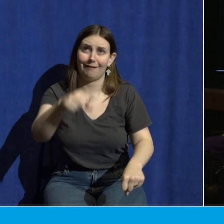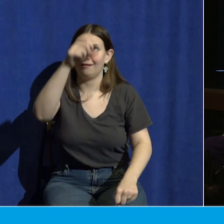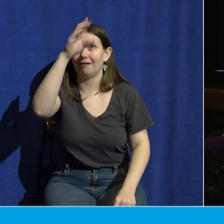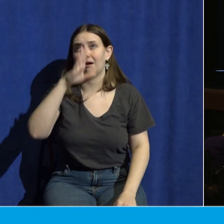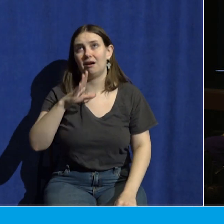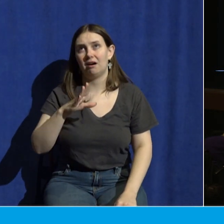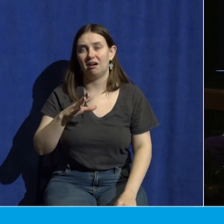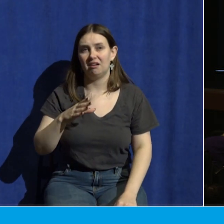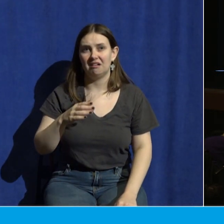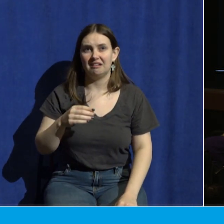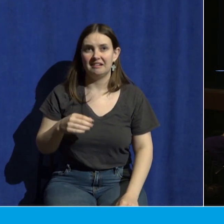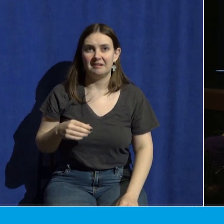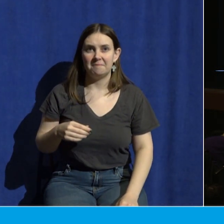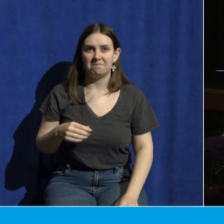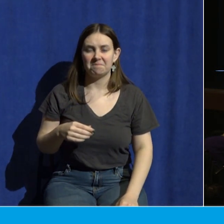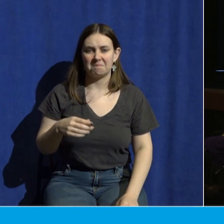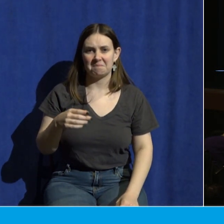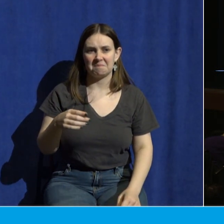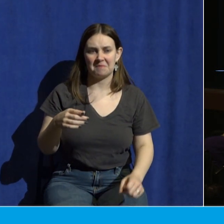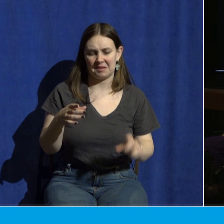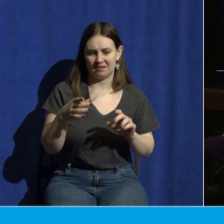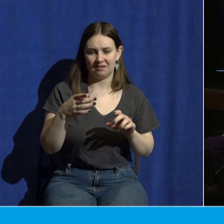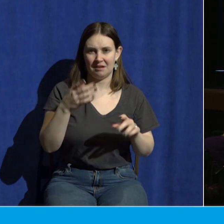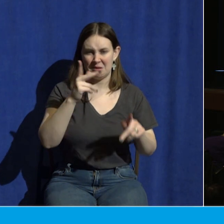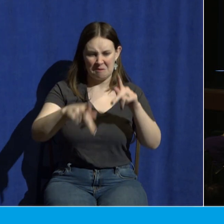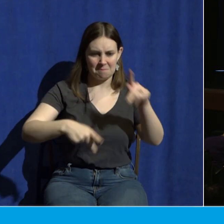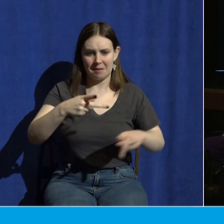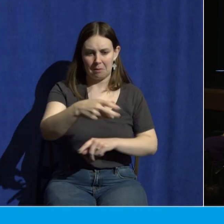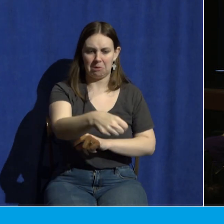objections. Some of these people we've been praying for